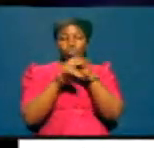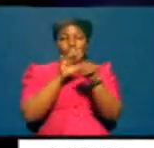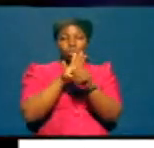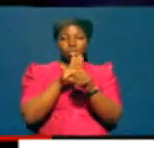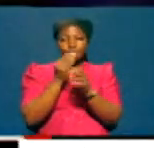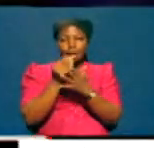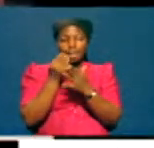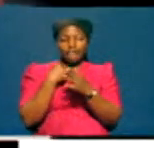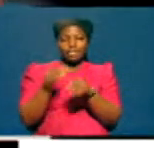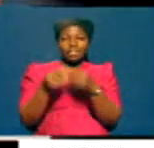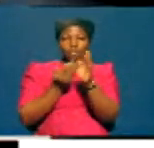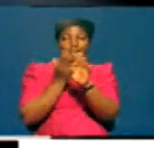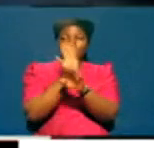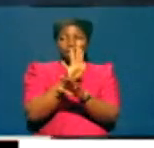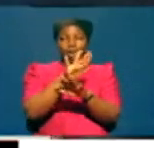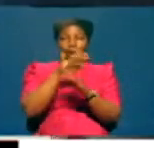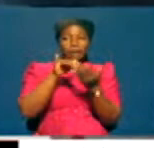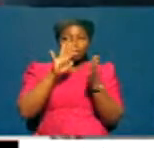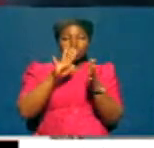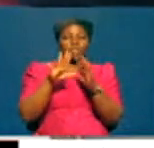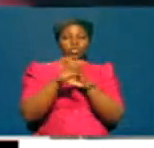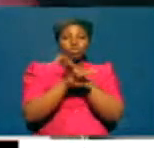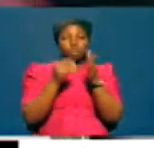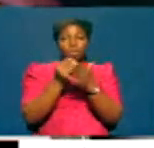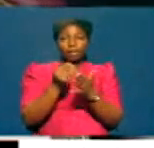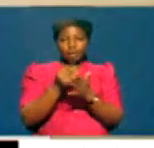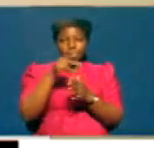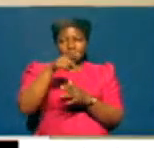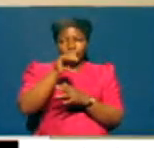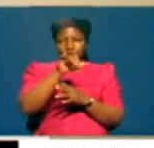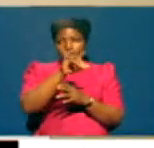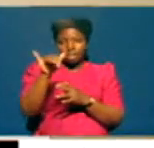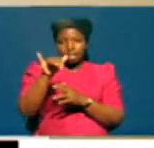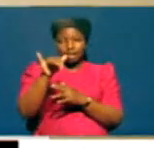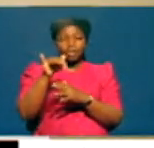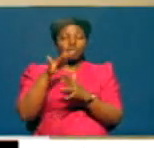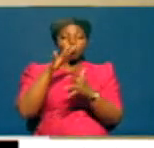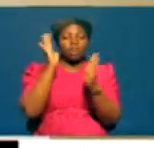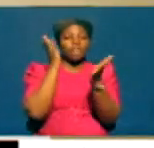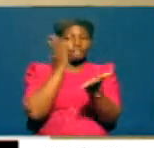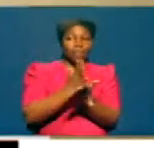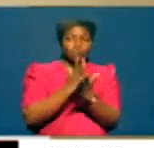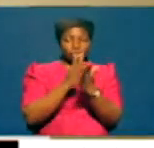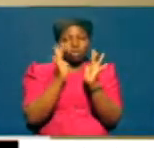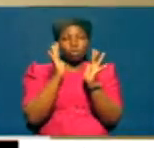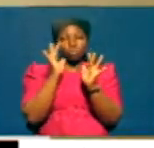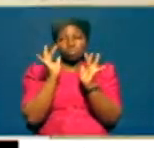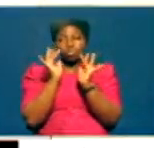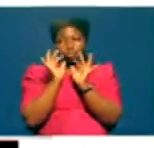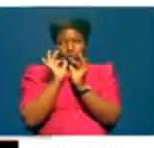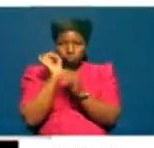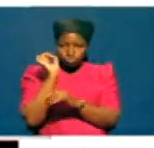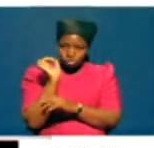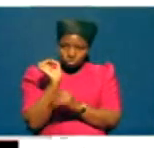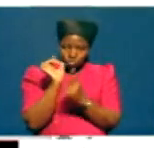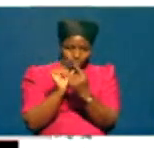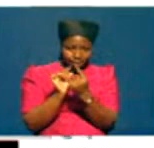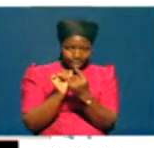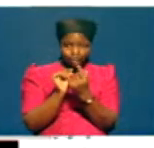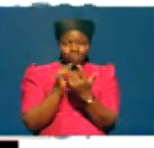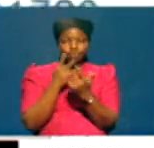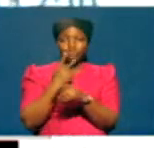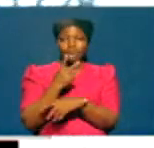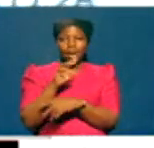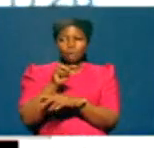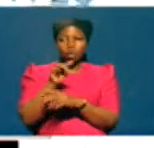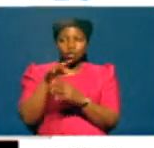of the stolen assets. Polygon Network confirmed on Twitter that $268 million worth of Ether tokens has now been